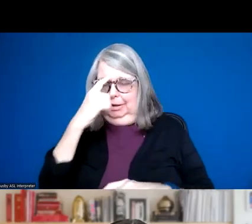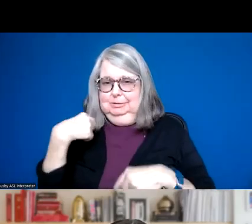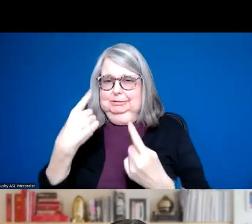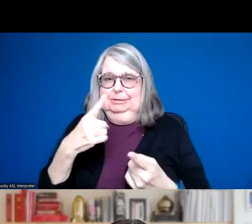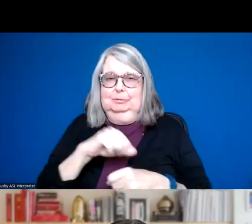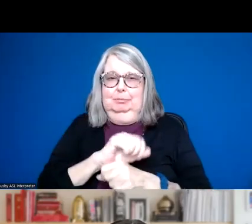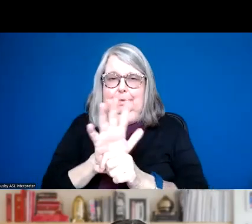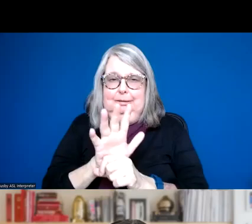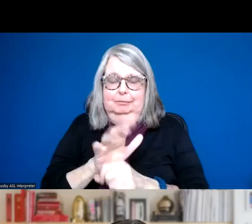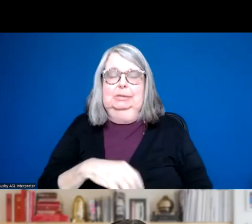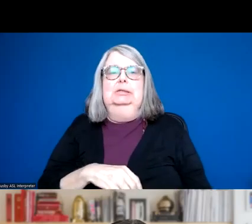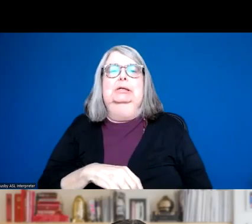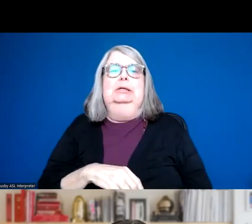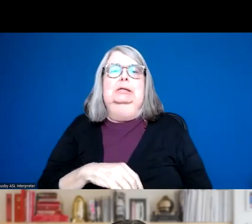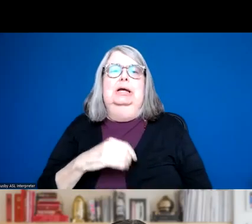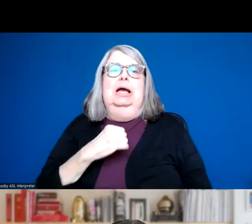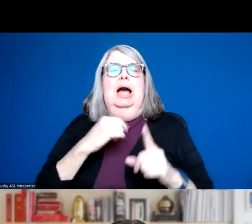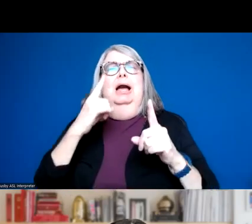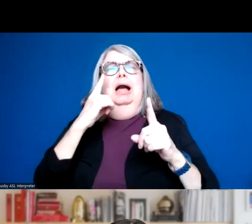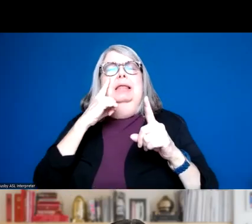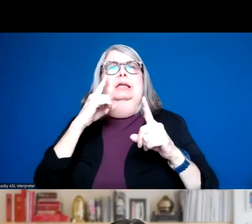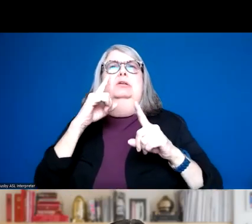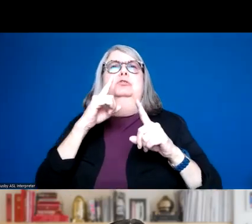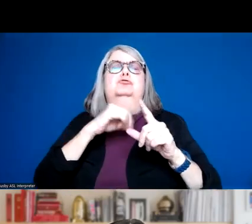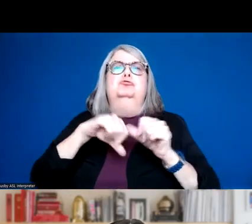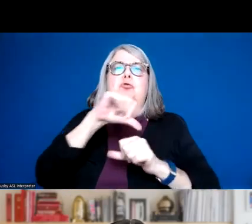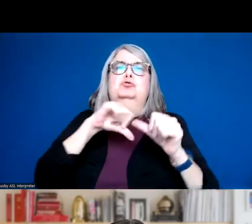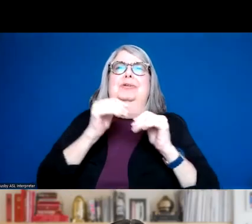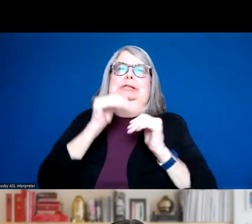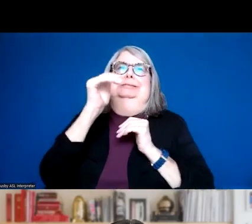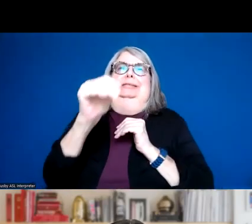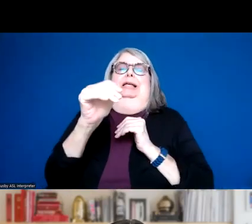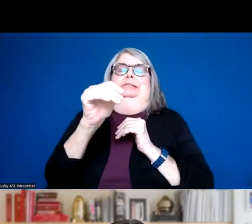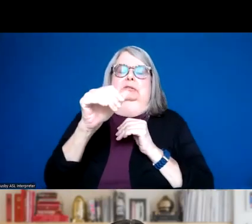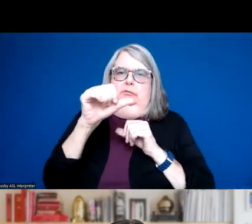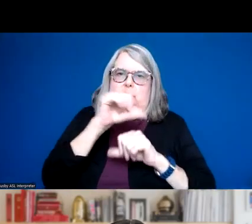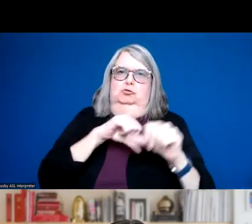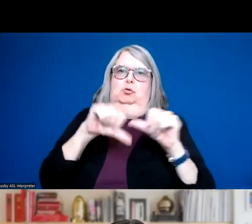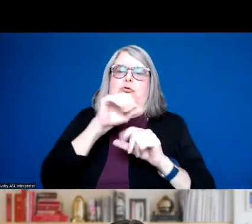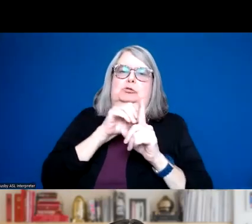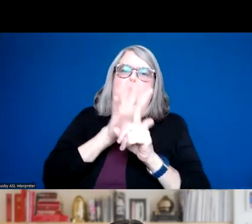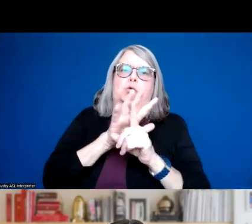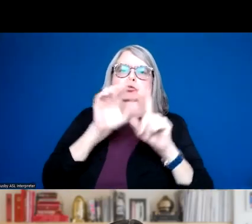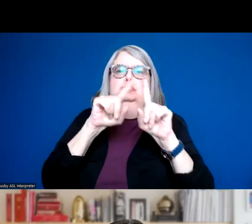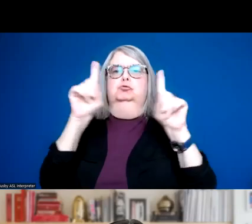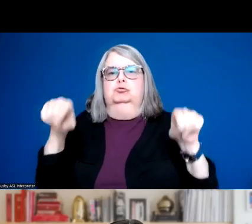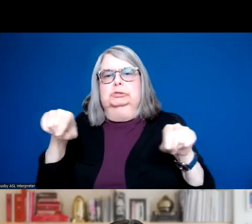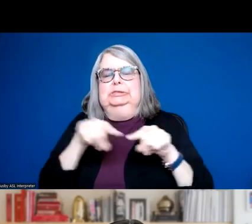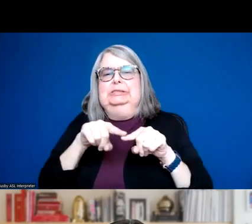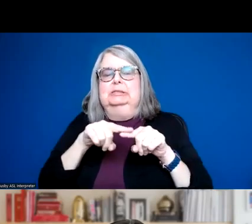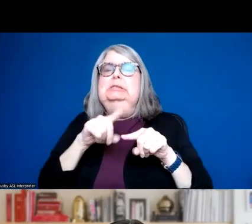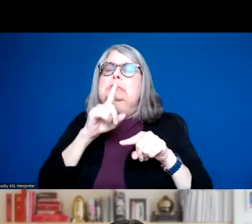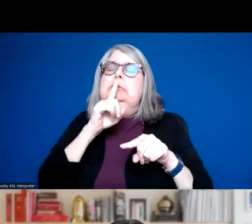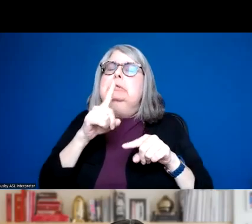I think social or excessive social media use, excessive exposure to screens is a